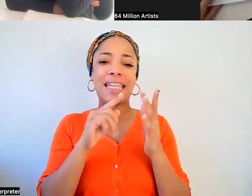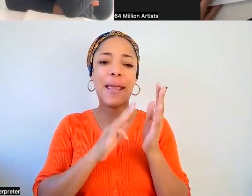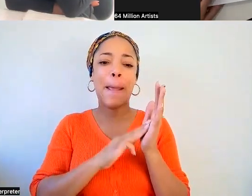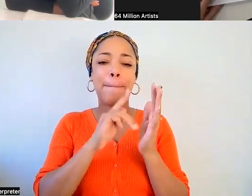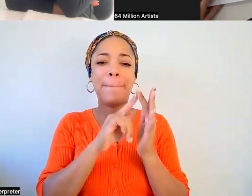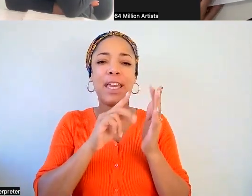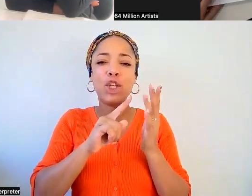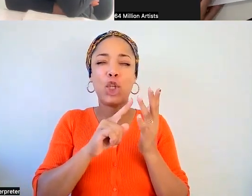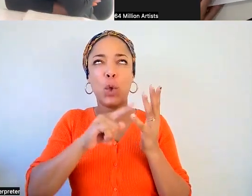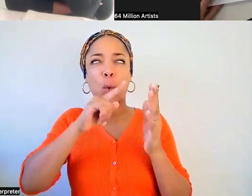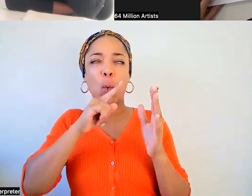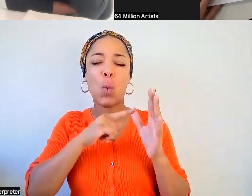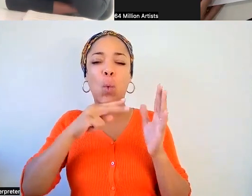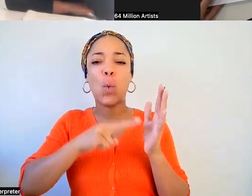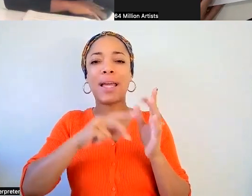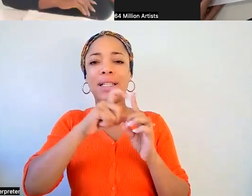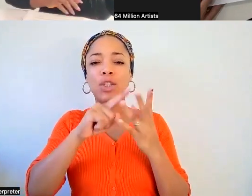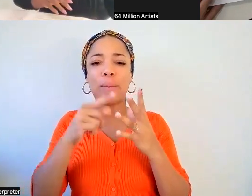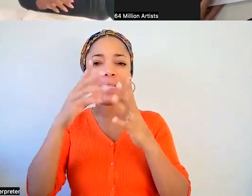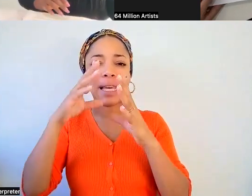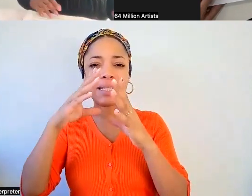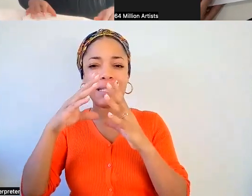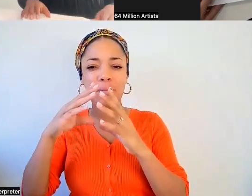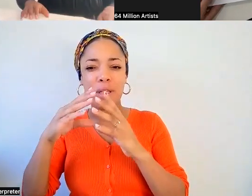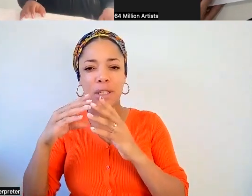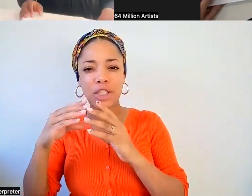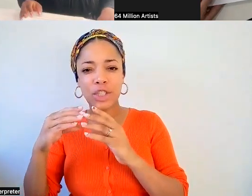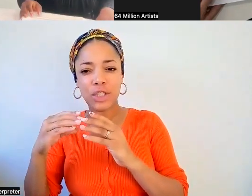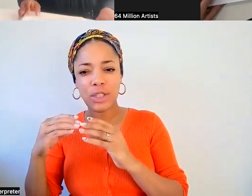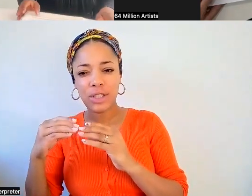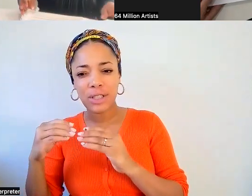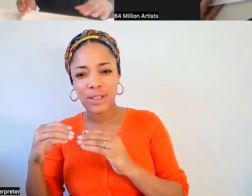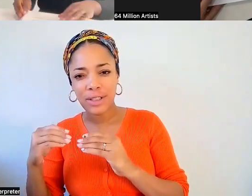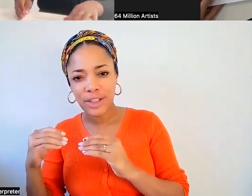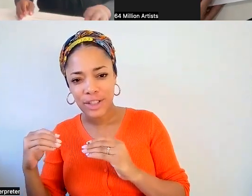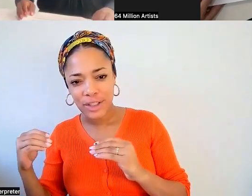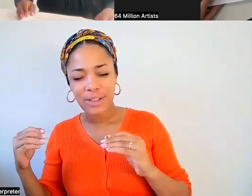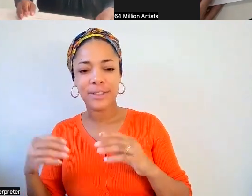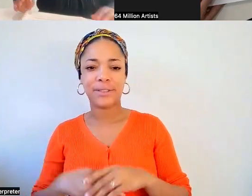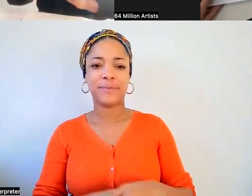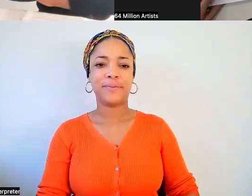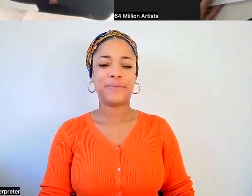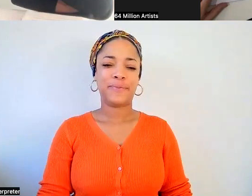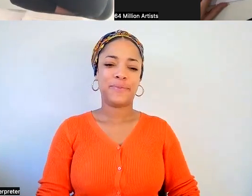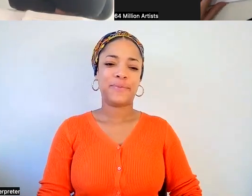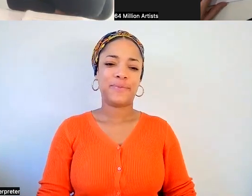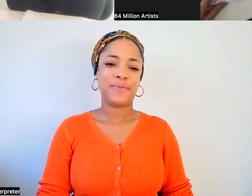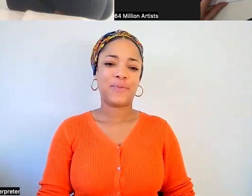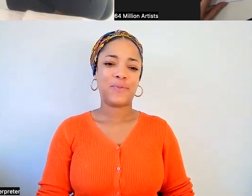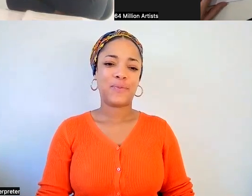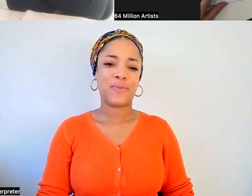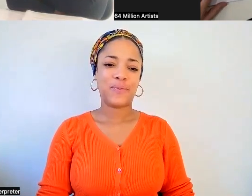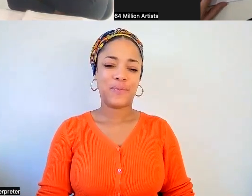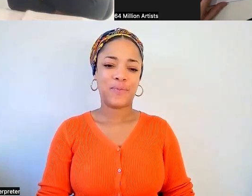slow down, I think. And then there's staccato, which is dip, dip, dip, dip. And then there's allegro, which is light. And I think